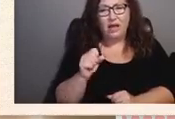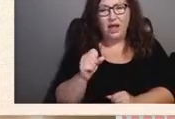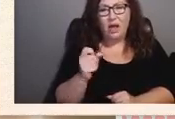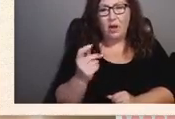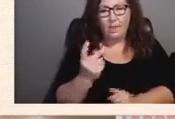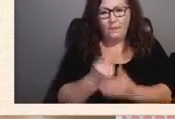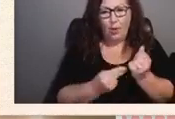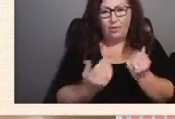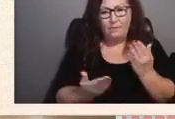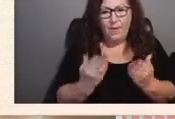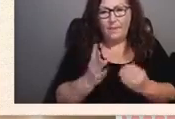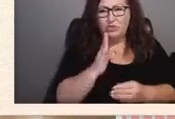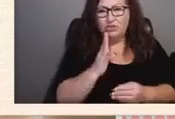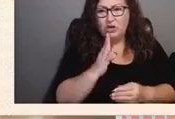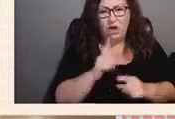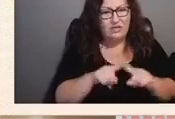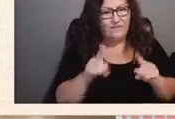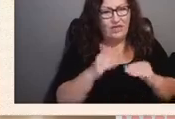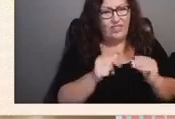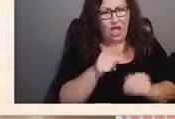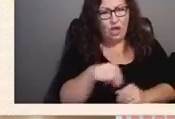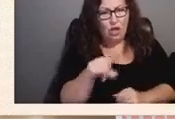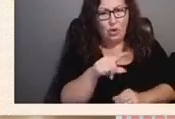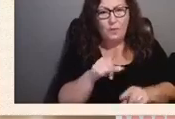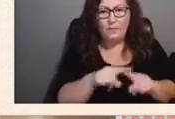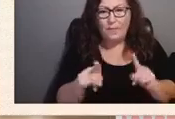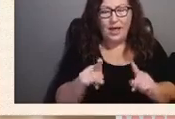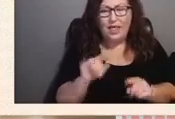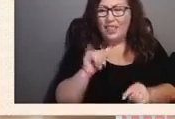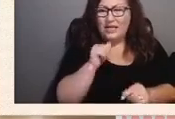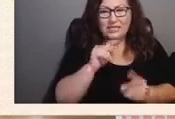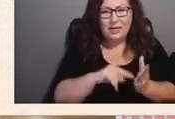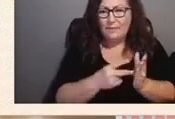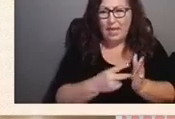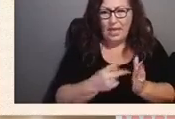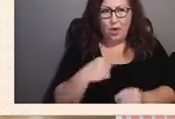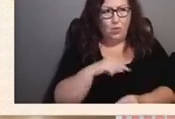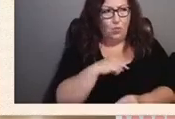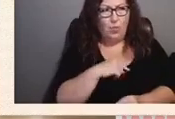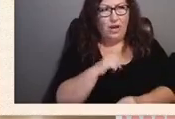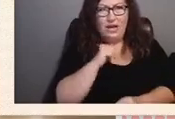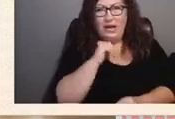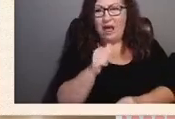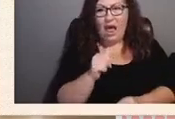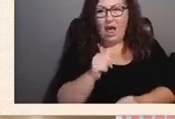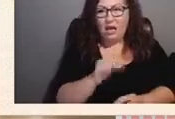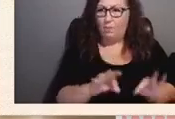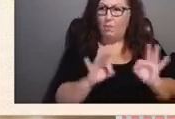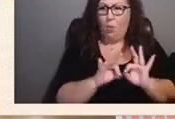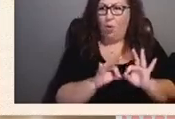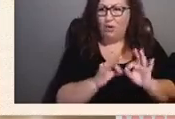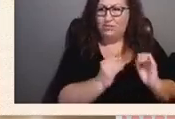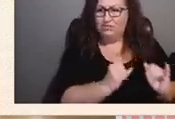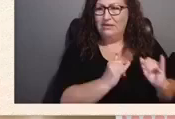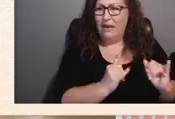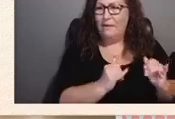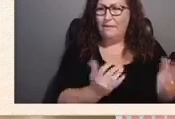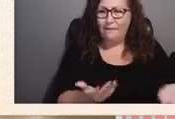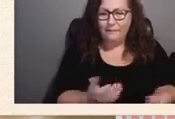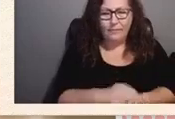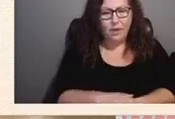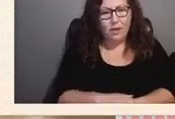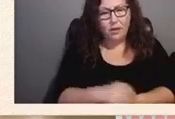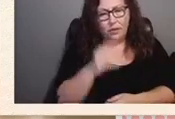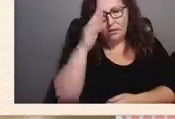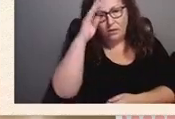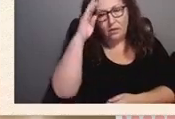the rest of you, but that doesn't mean we're any less significant." And